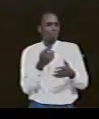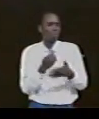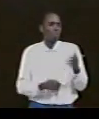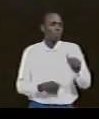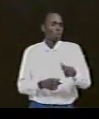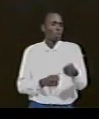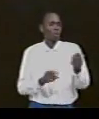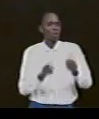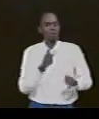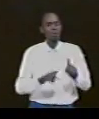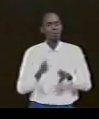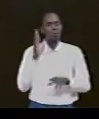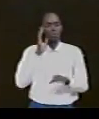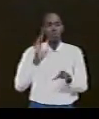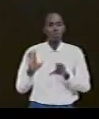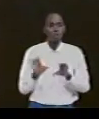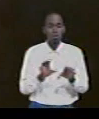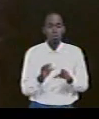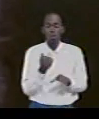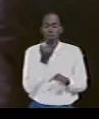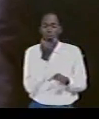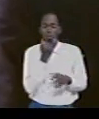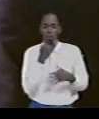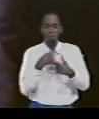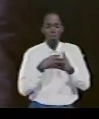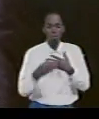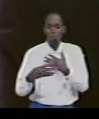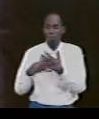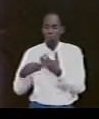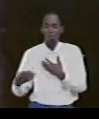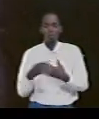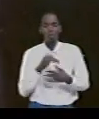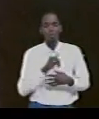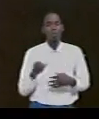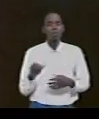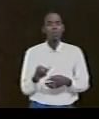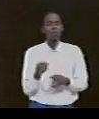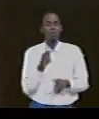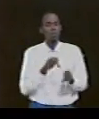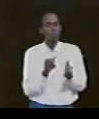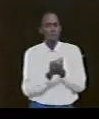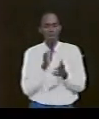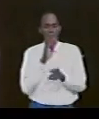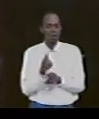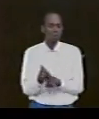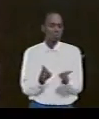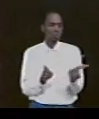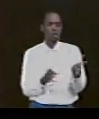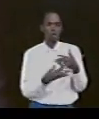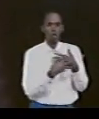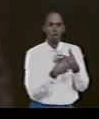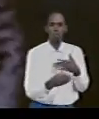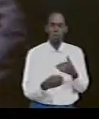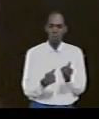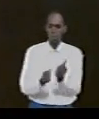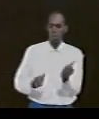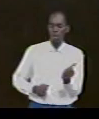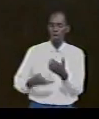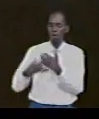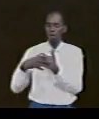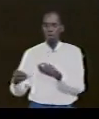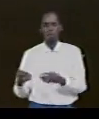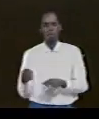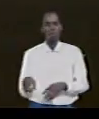do. Emulations, copying the people that go astray, that backslide, for any